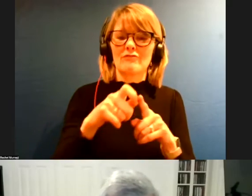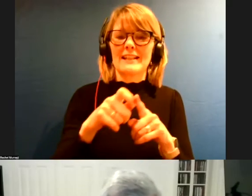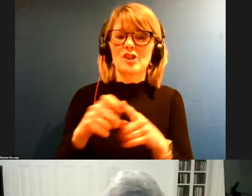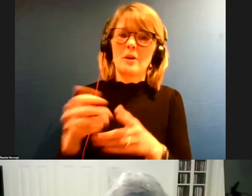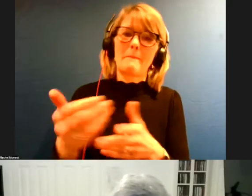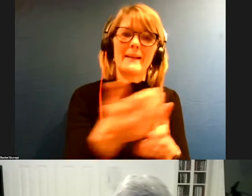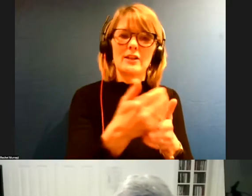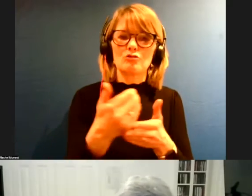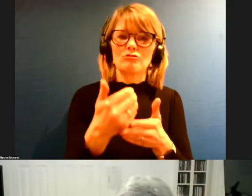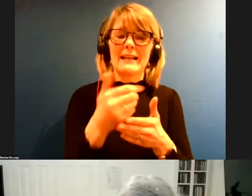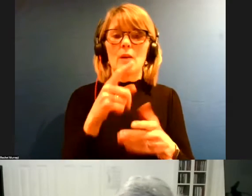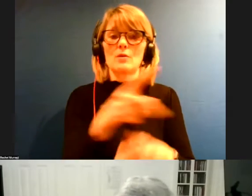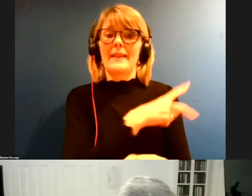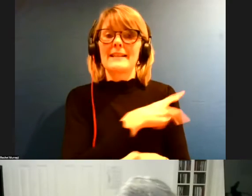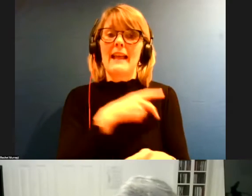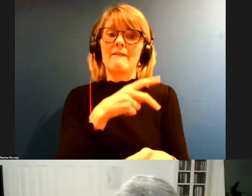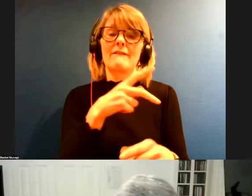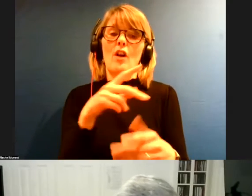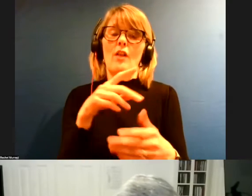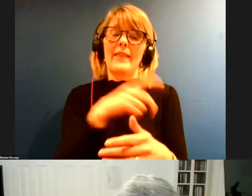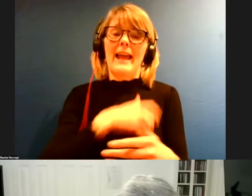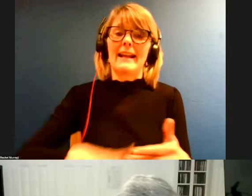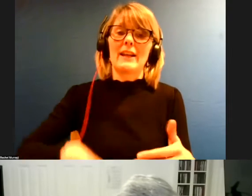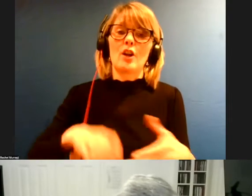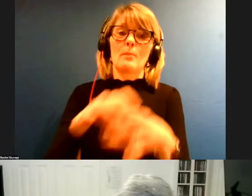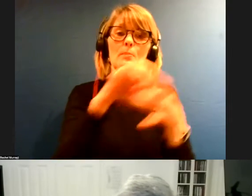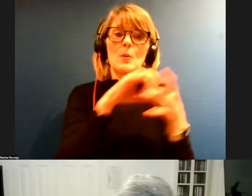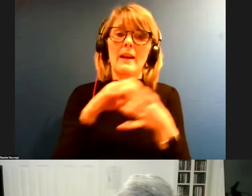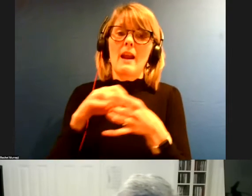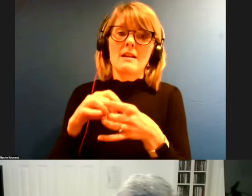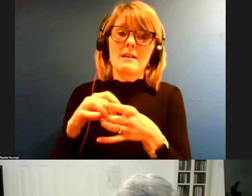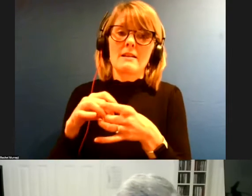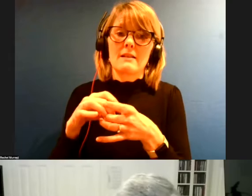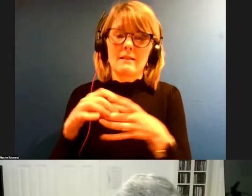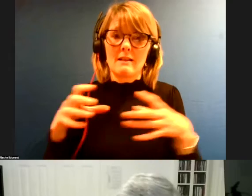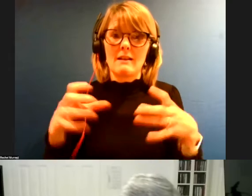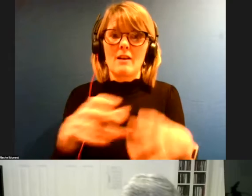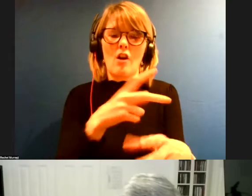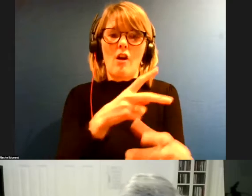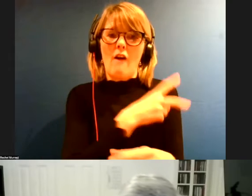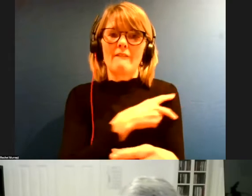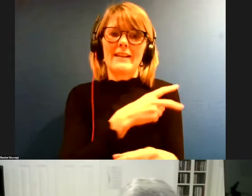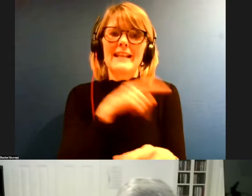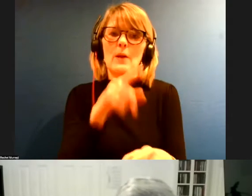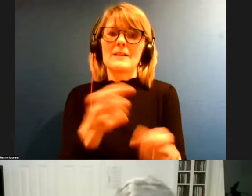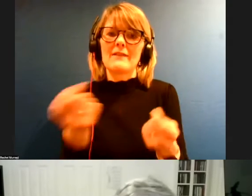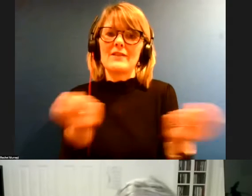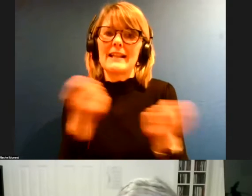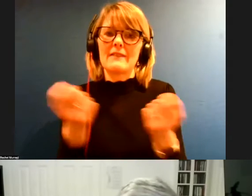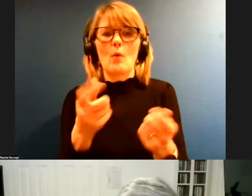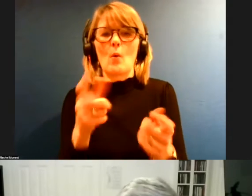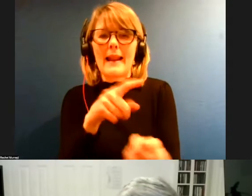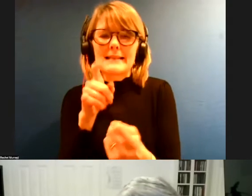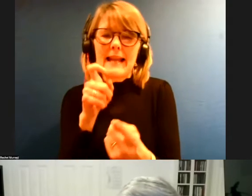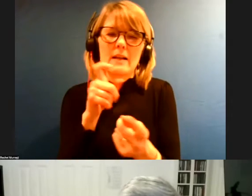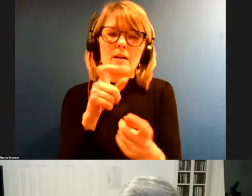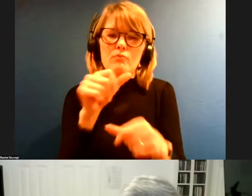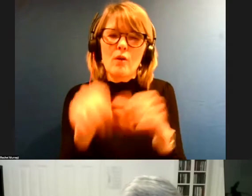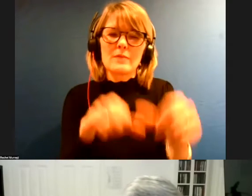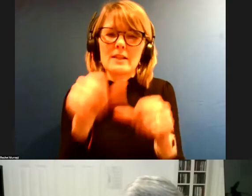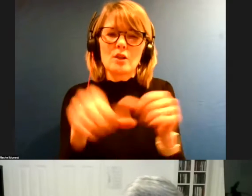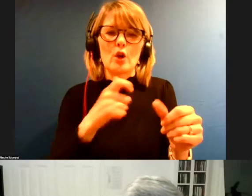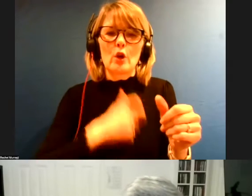Communion Office, where he was the facilitator for the listening process on human sexuality, and directed